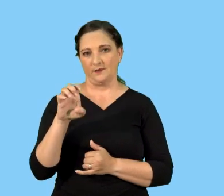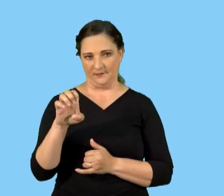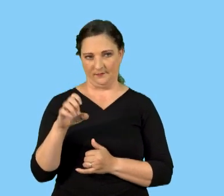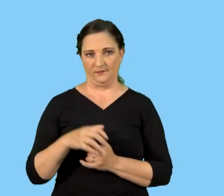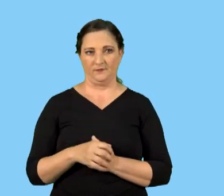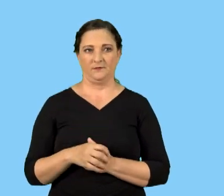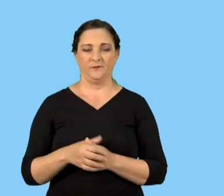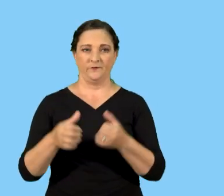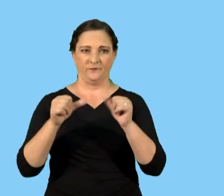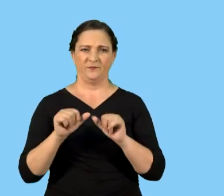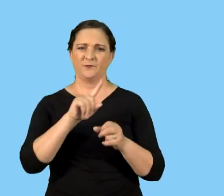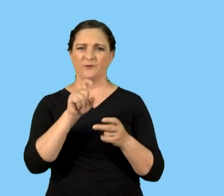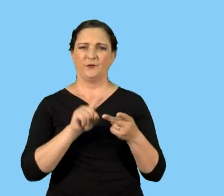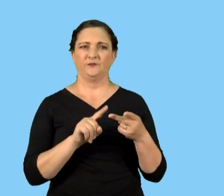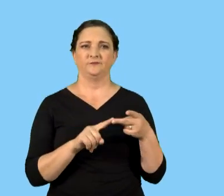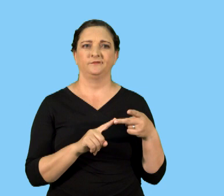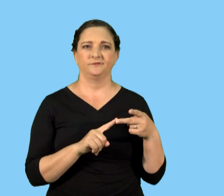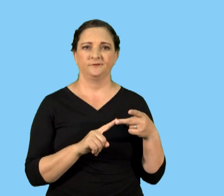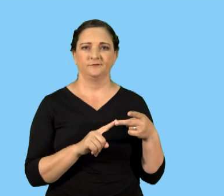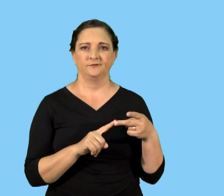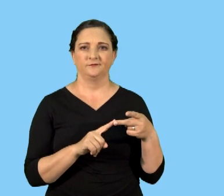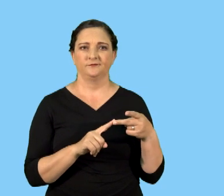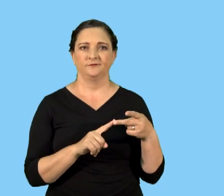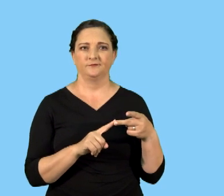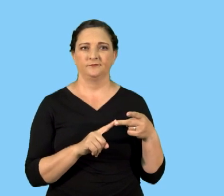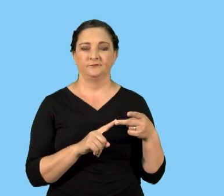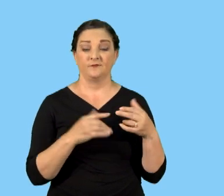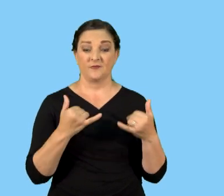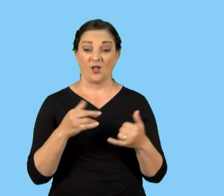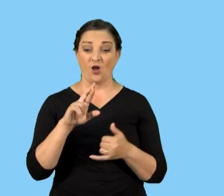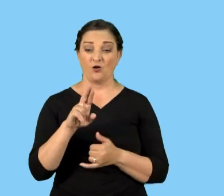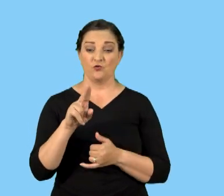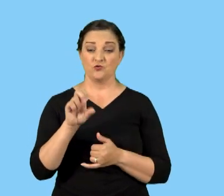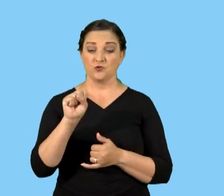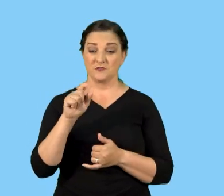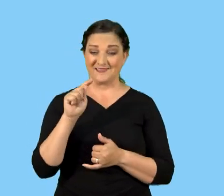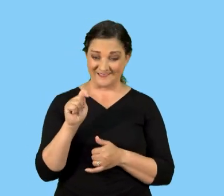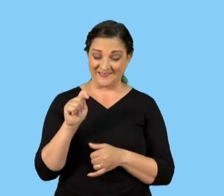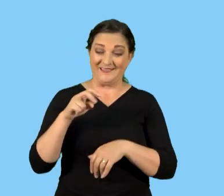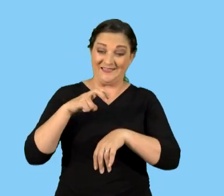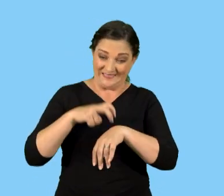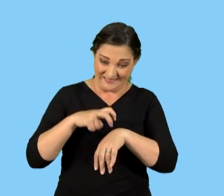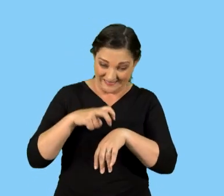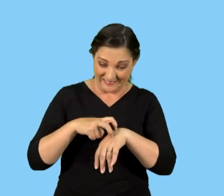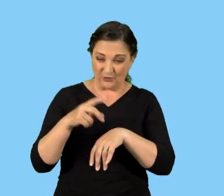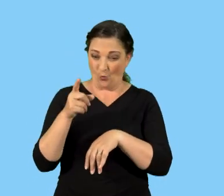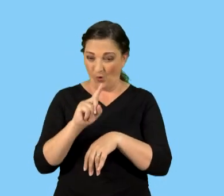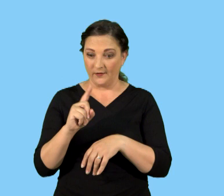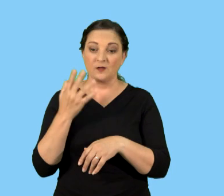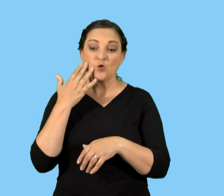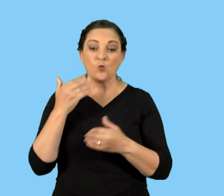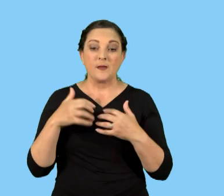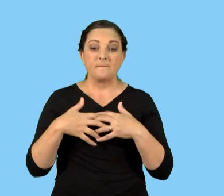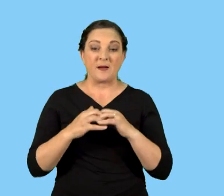oxide. Then question 2, list the important requirements for rusting to occur. So for this process to happen,